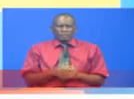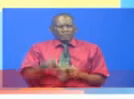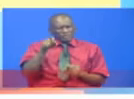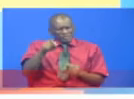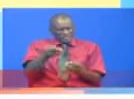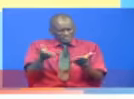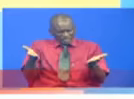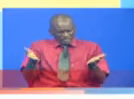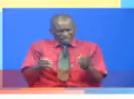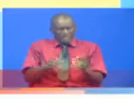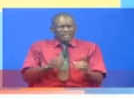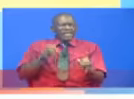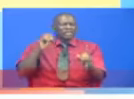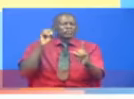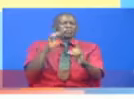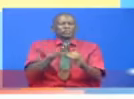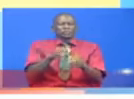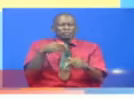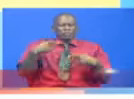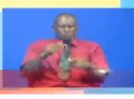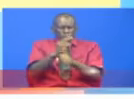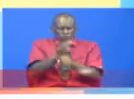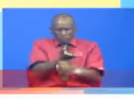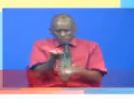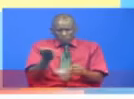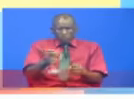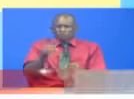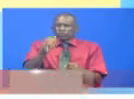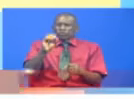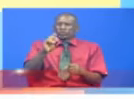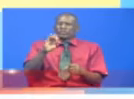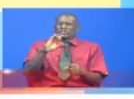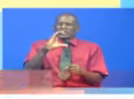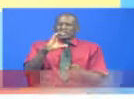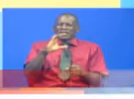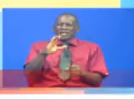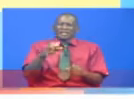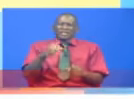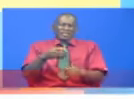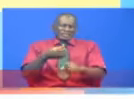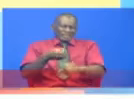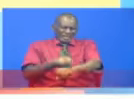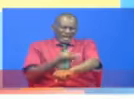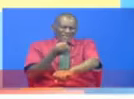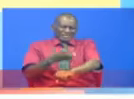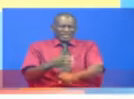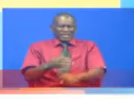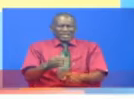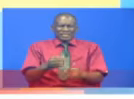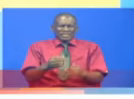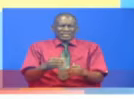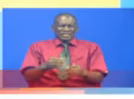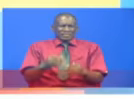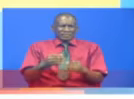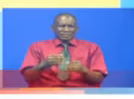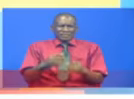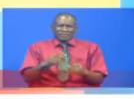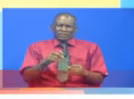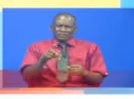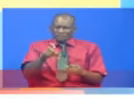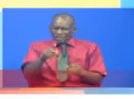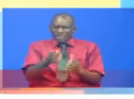products expose users to toxic cancer-causing emissions, and currently there